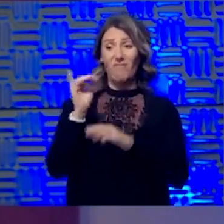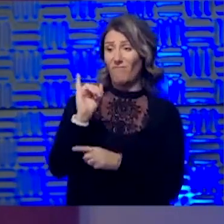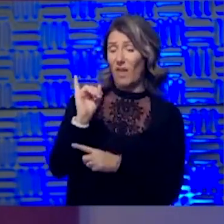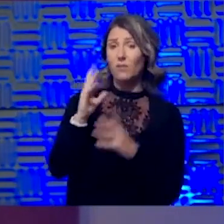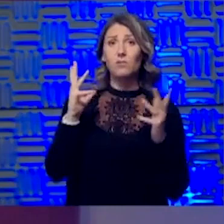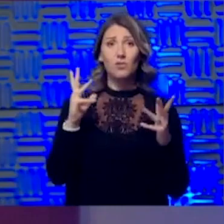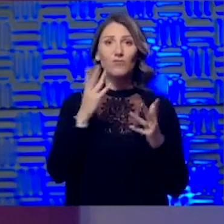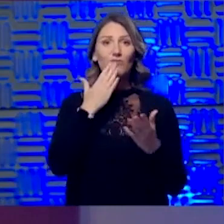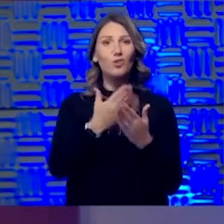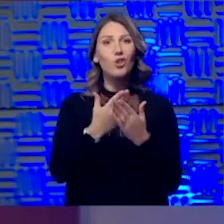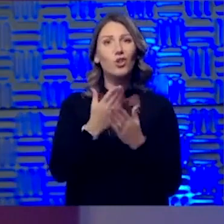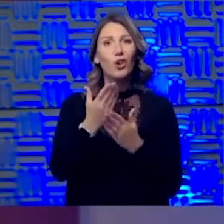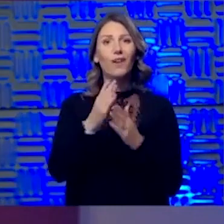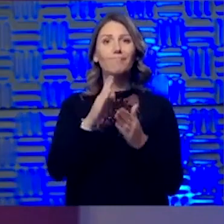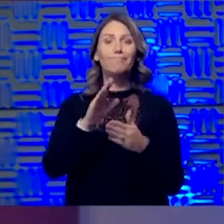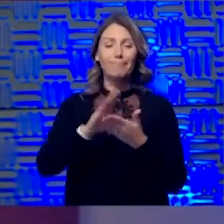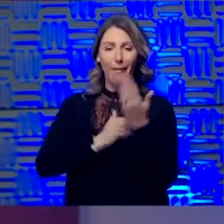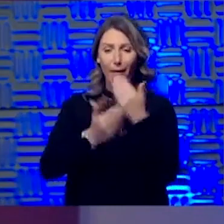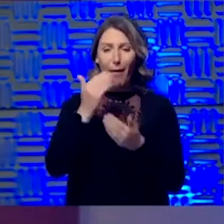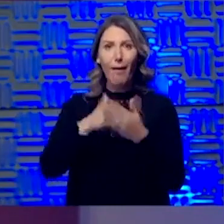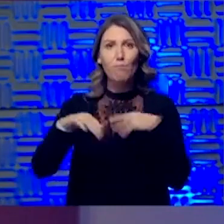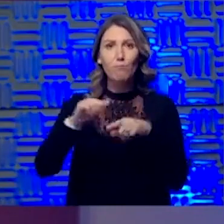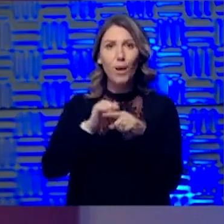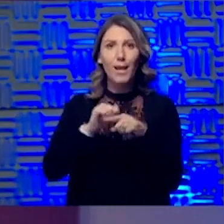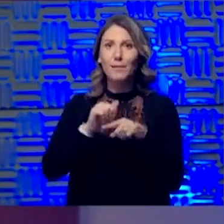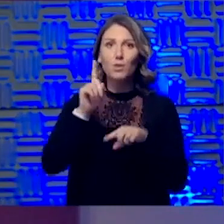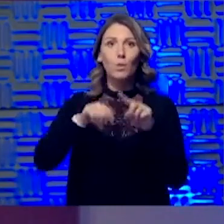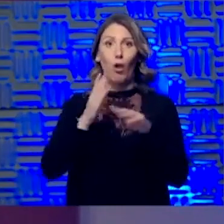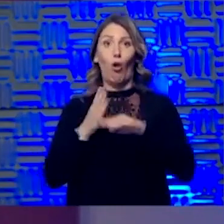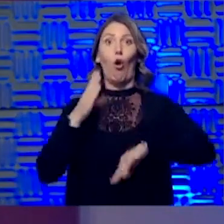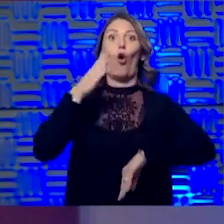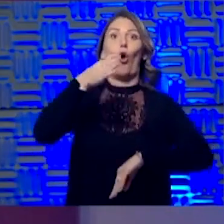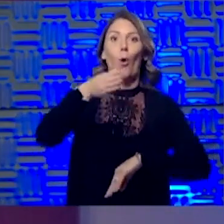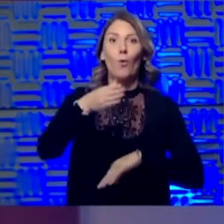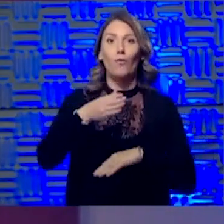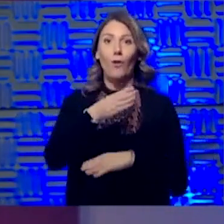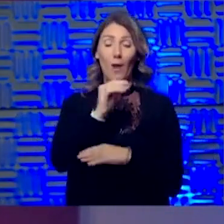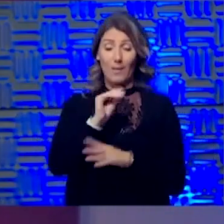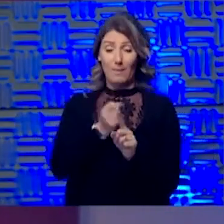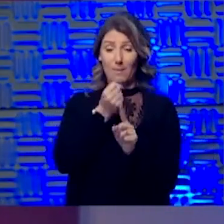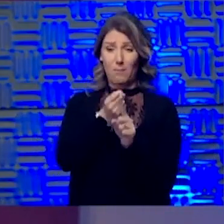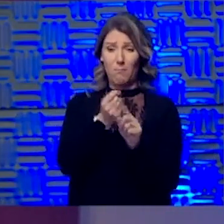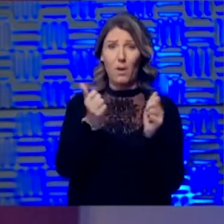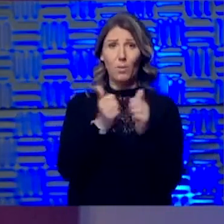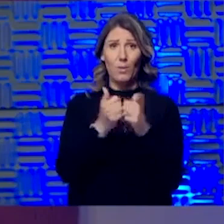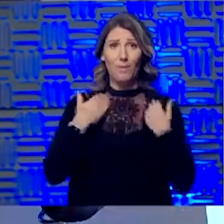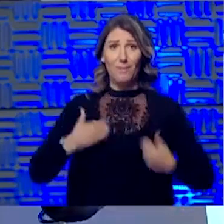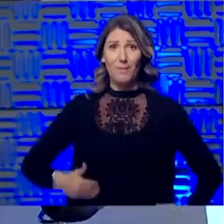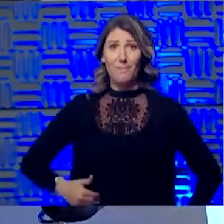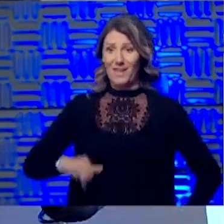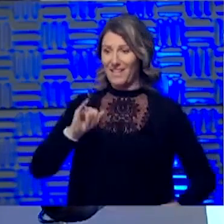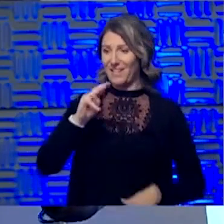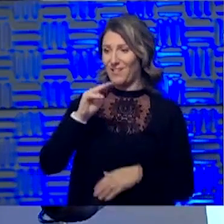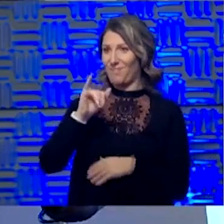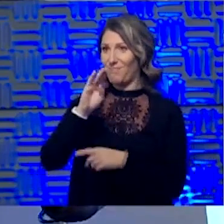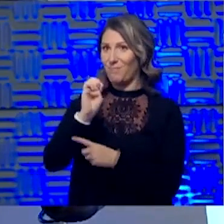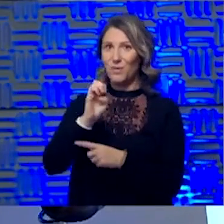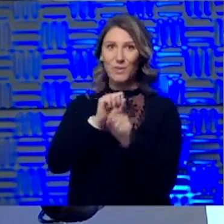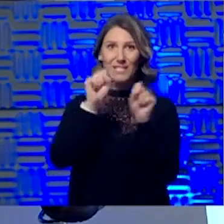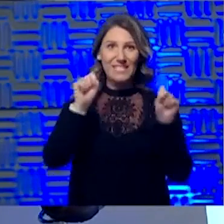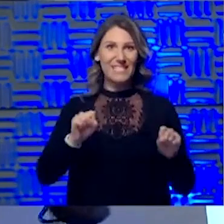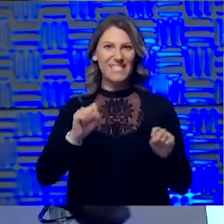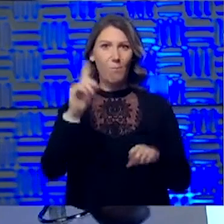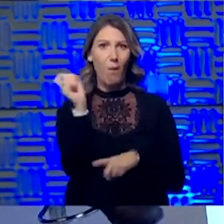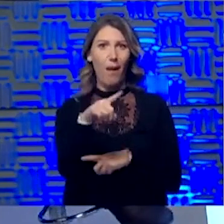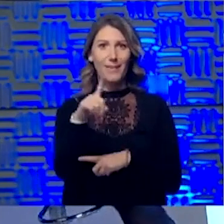practices. So I think those are not things that we can overdo. And as far as its impact on our immune system, I'll probably ask Dana to answer that one. Yeah,